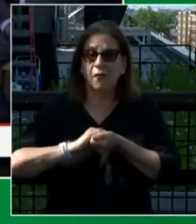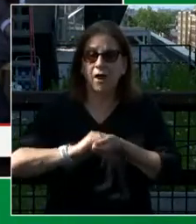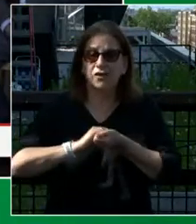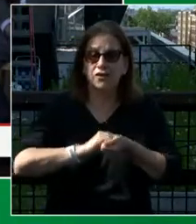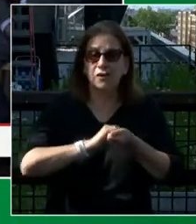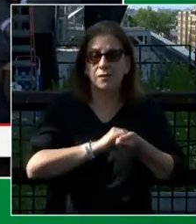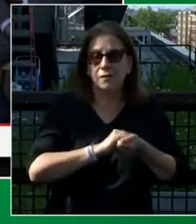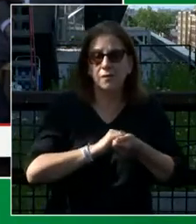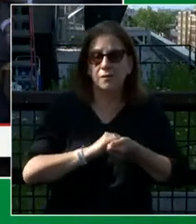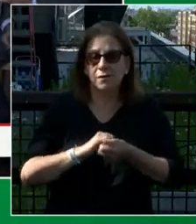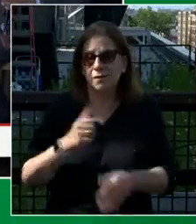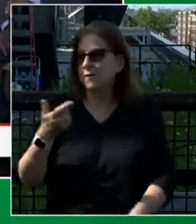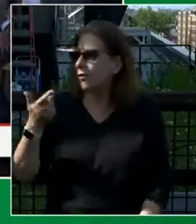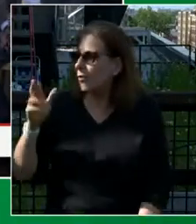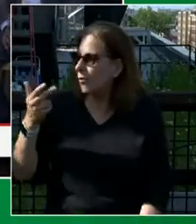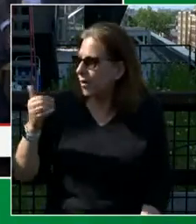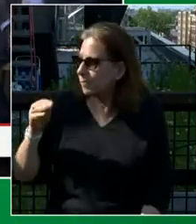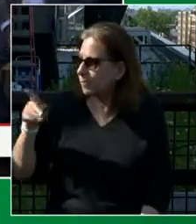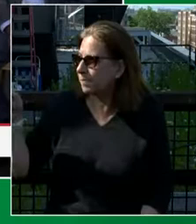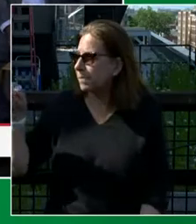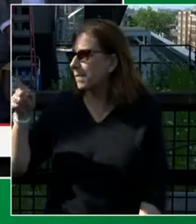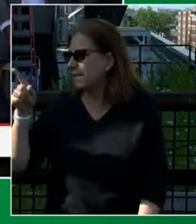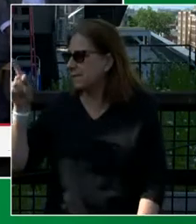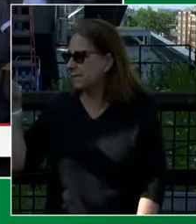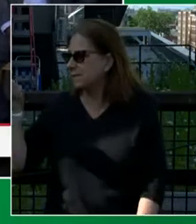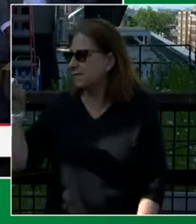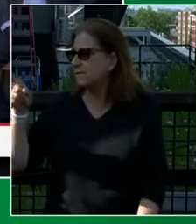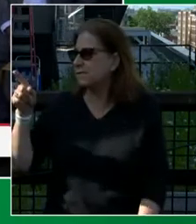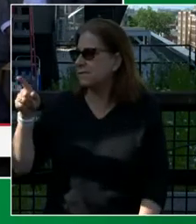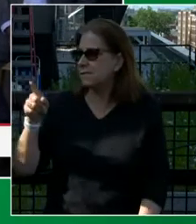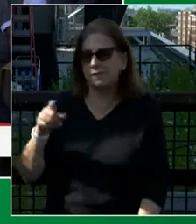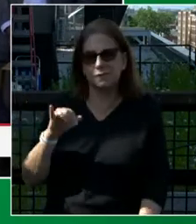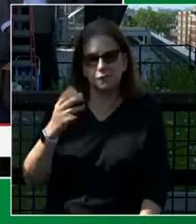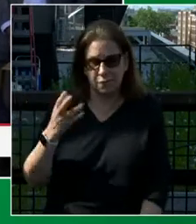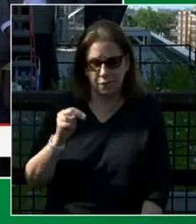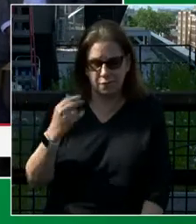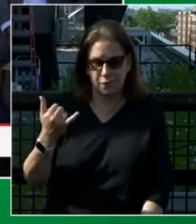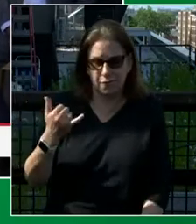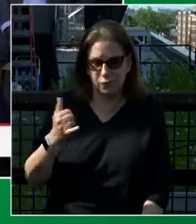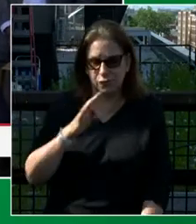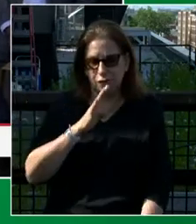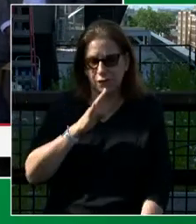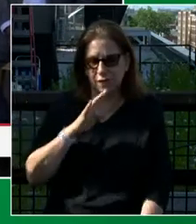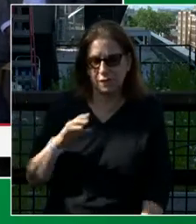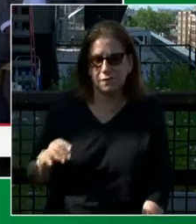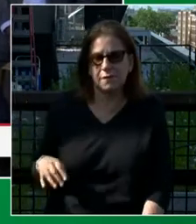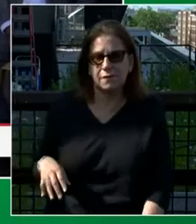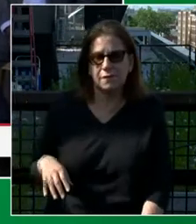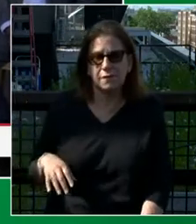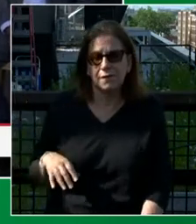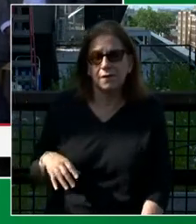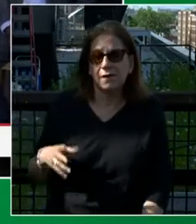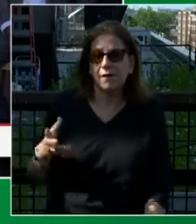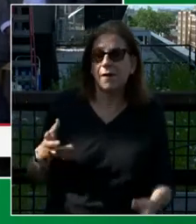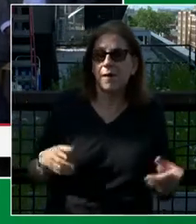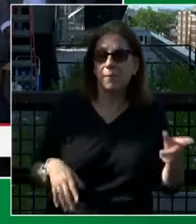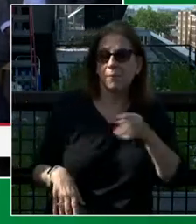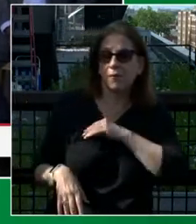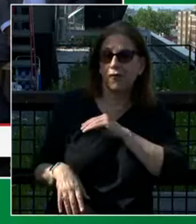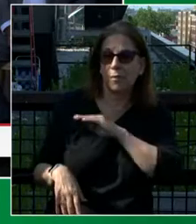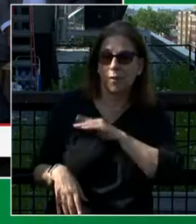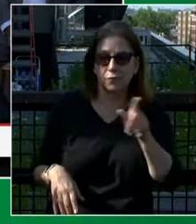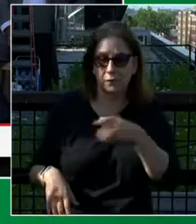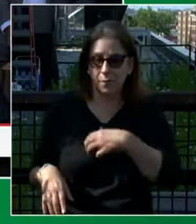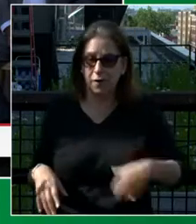as you all were speaking, I was thinking about like how the mayor has said time and again that we're all in this together, but that